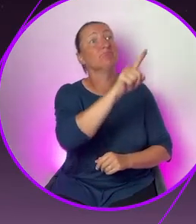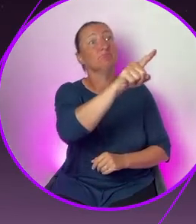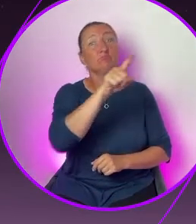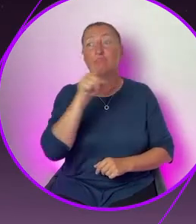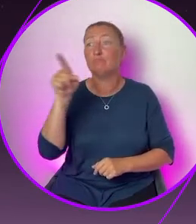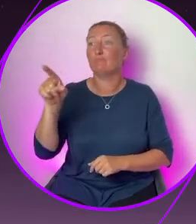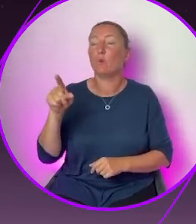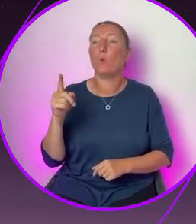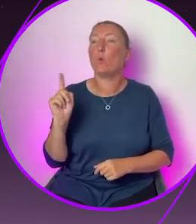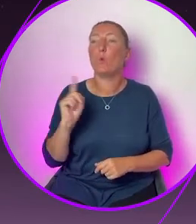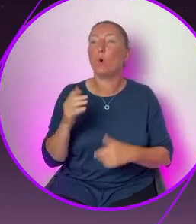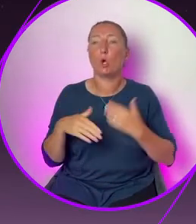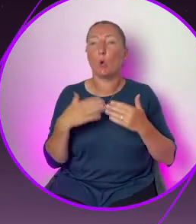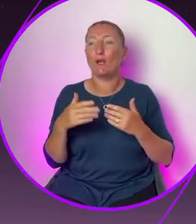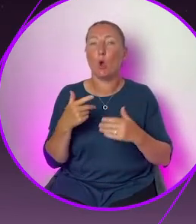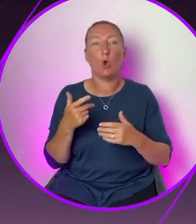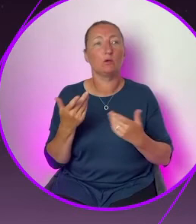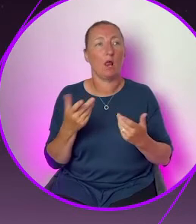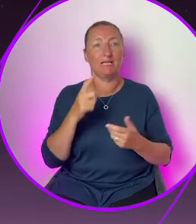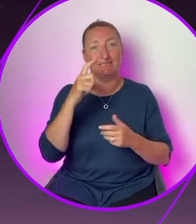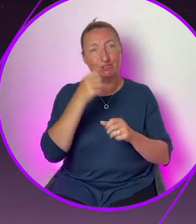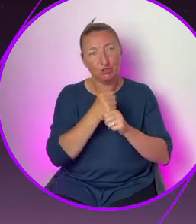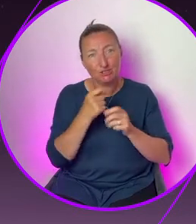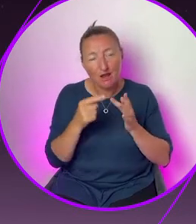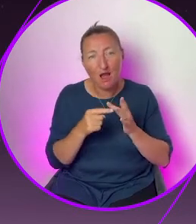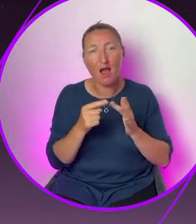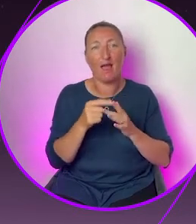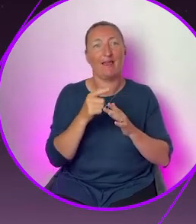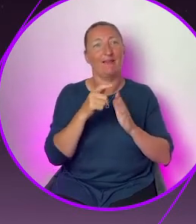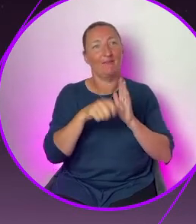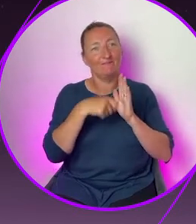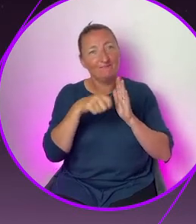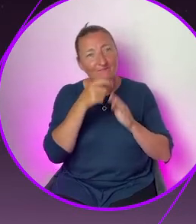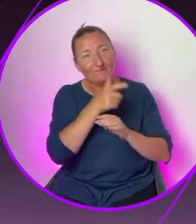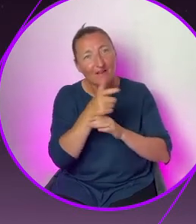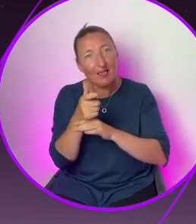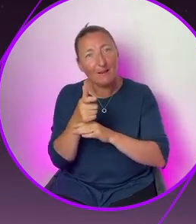taking place in film, because there is a really sort of